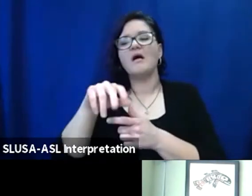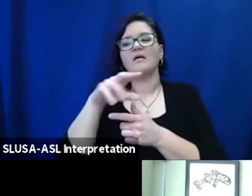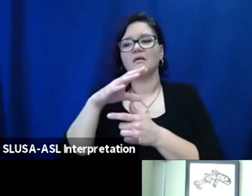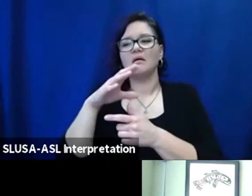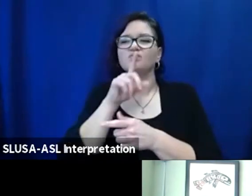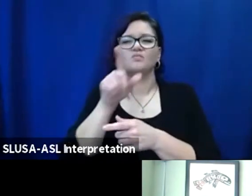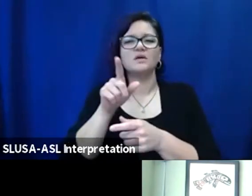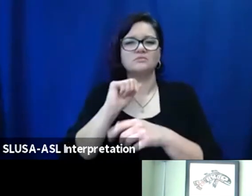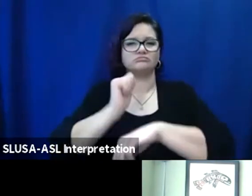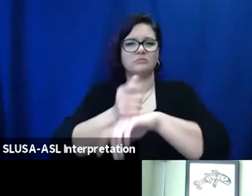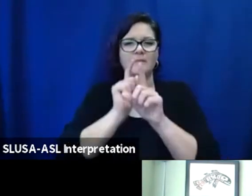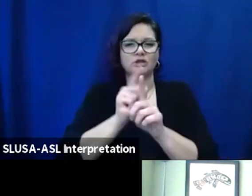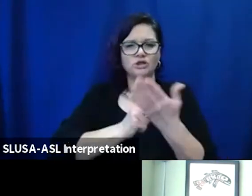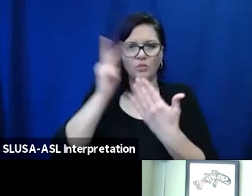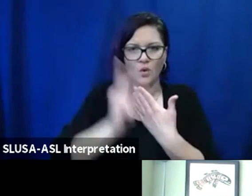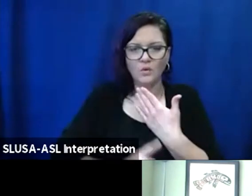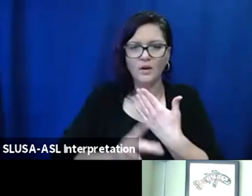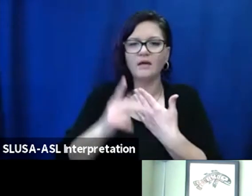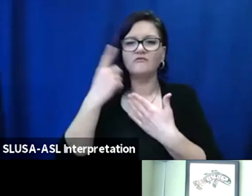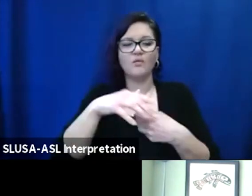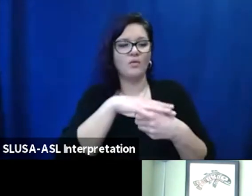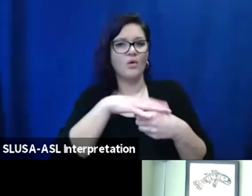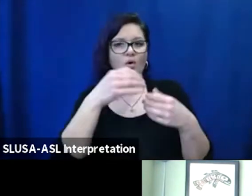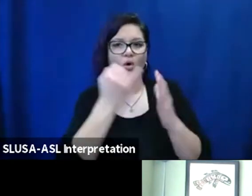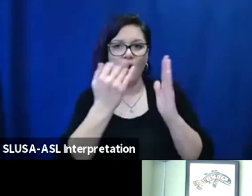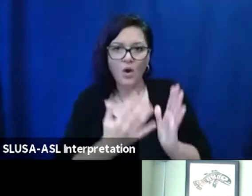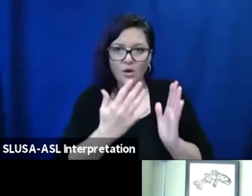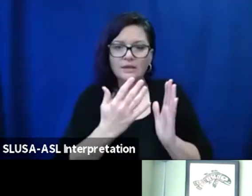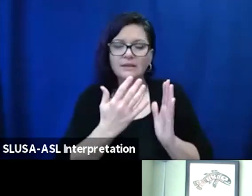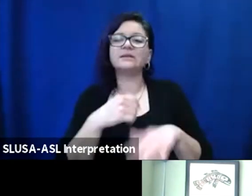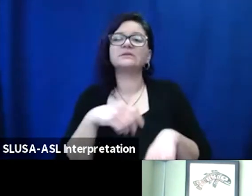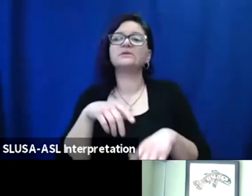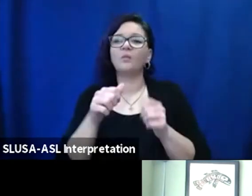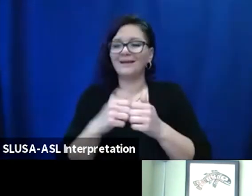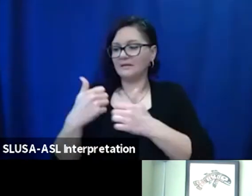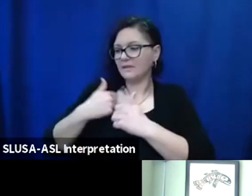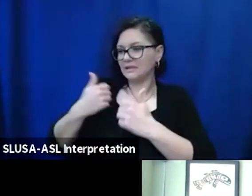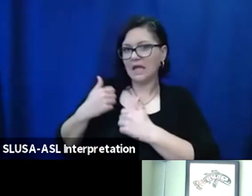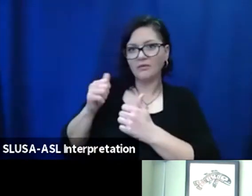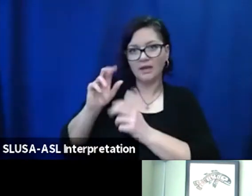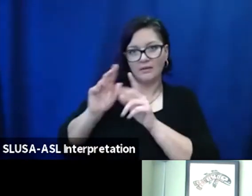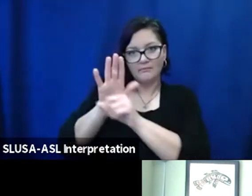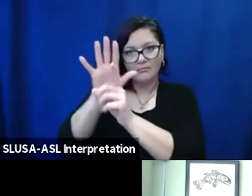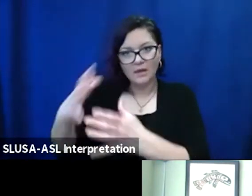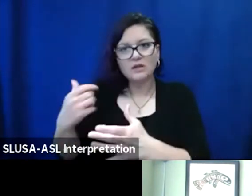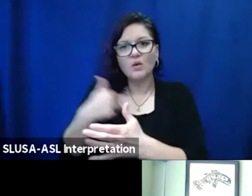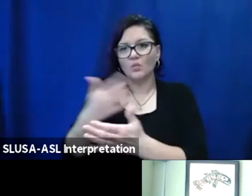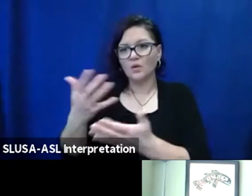will connect local arts practitioners to the military population that we want to serve.